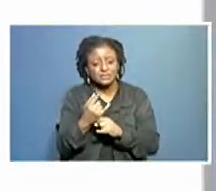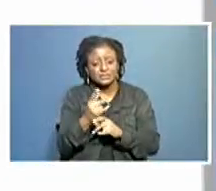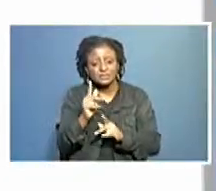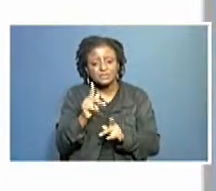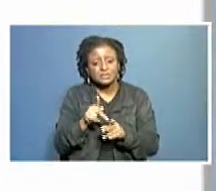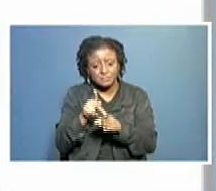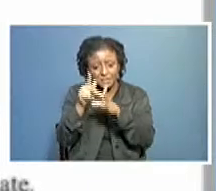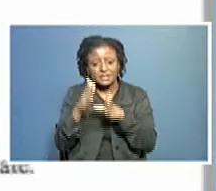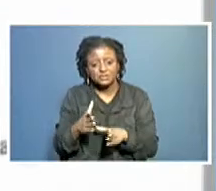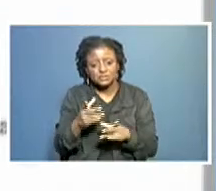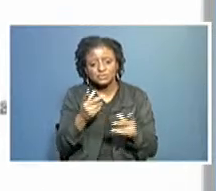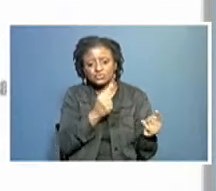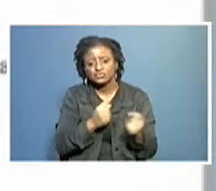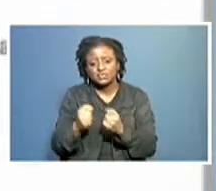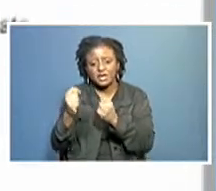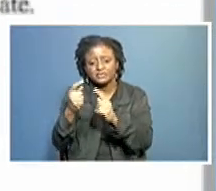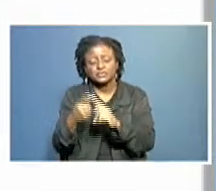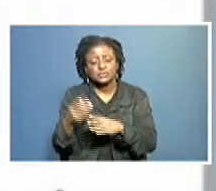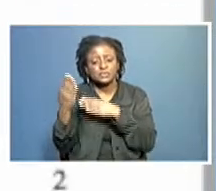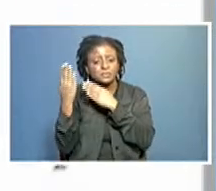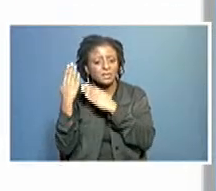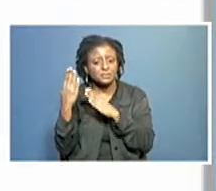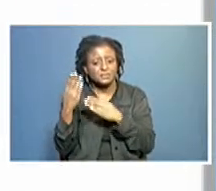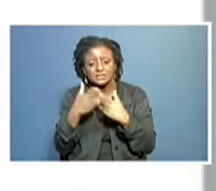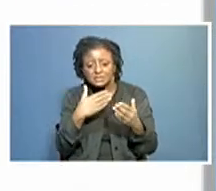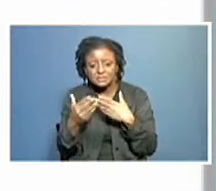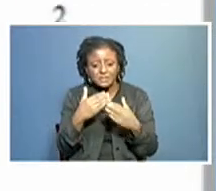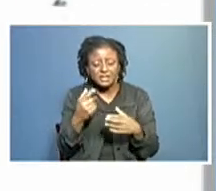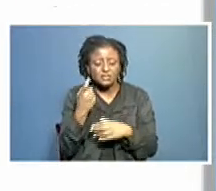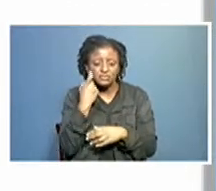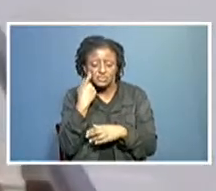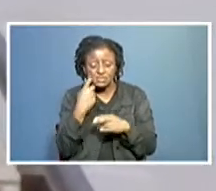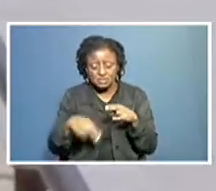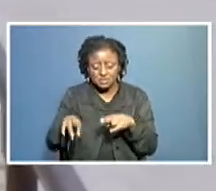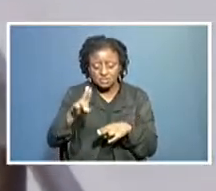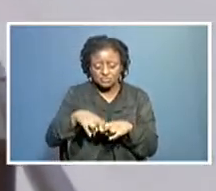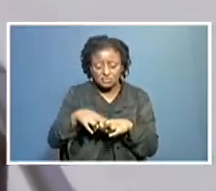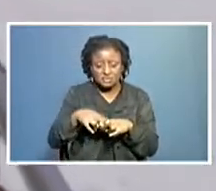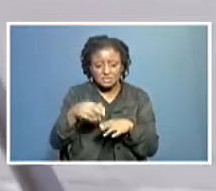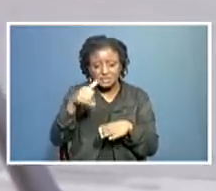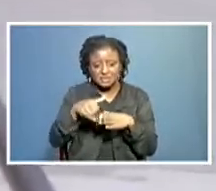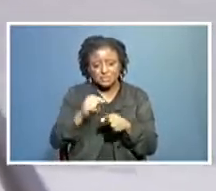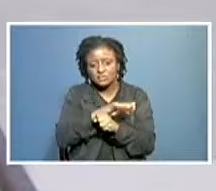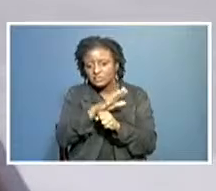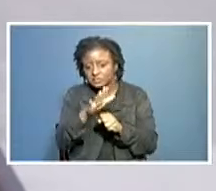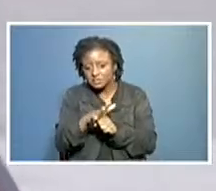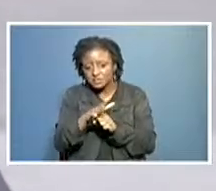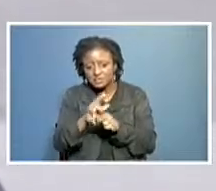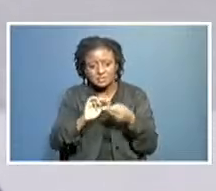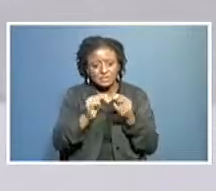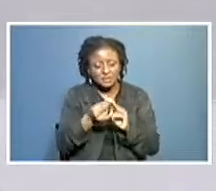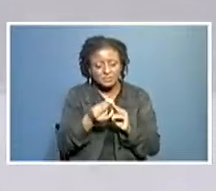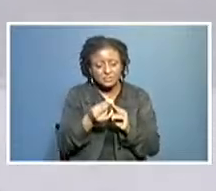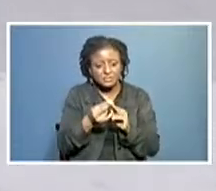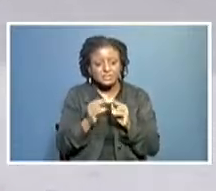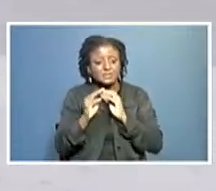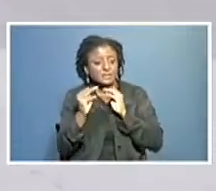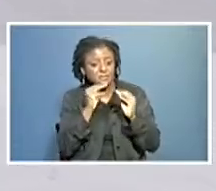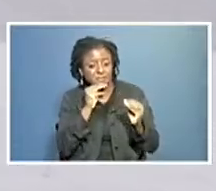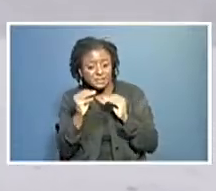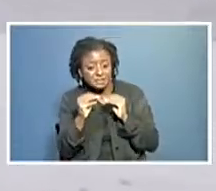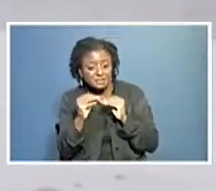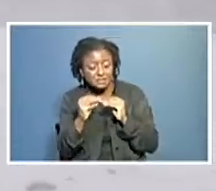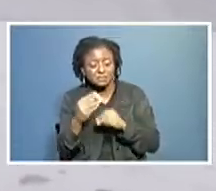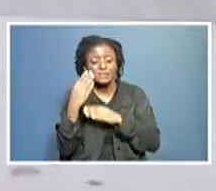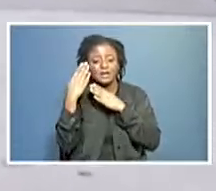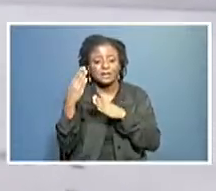Bahamas, despite the recent rise in COVID-19 cases. The message has been disseminated that the Bahamas is a safe destination and